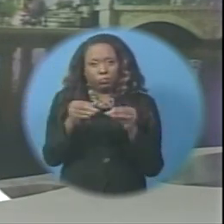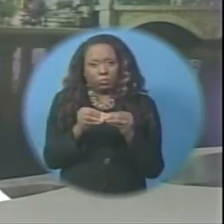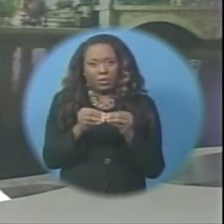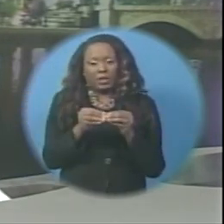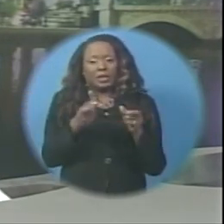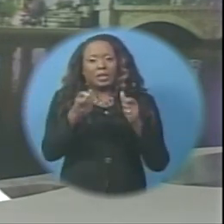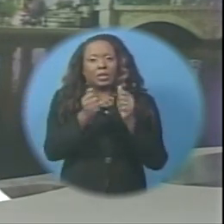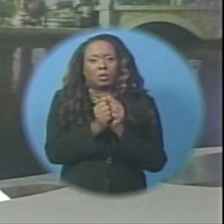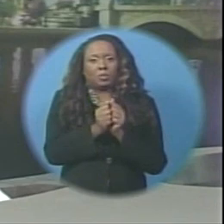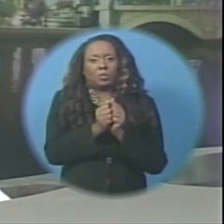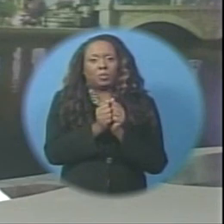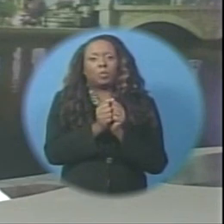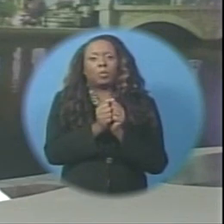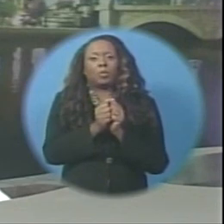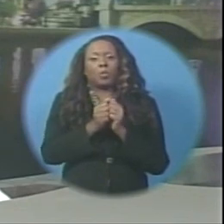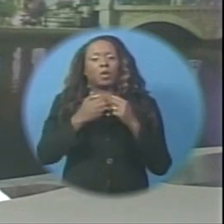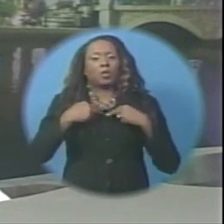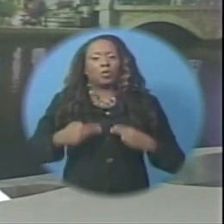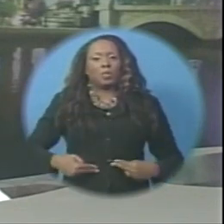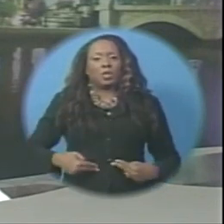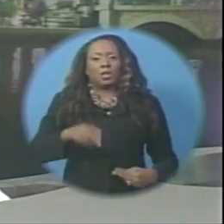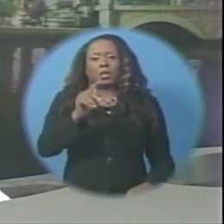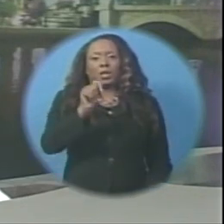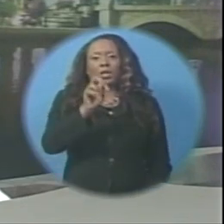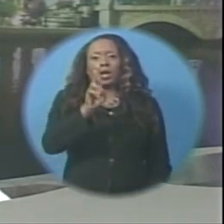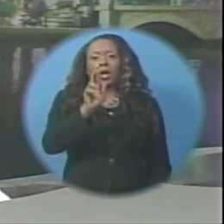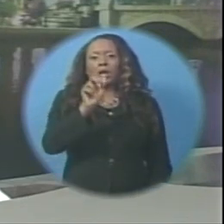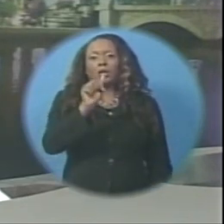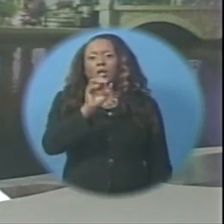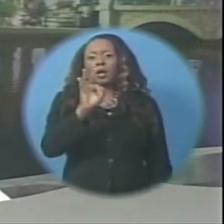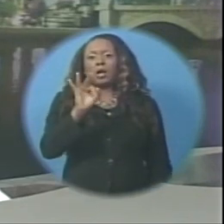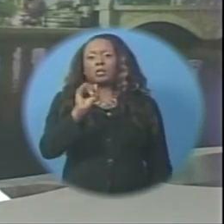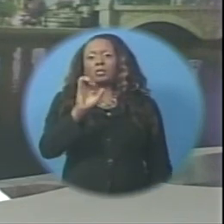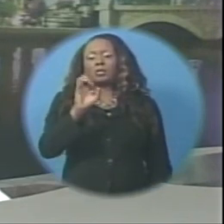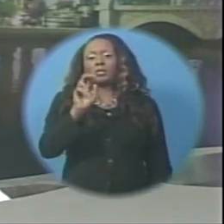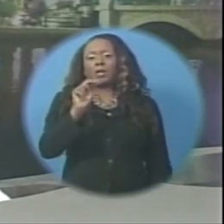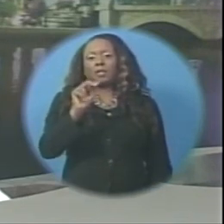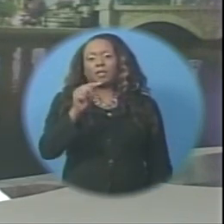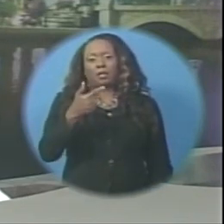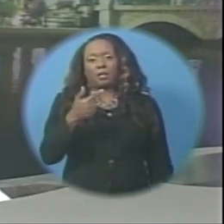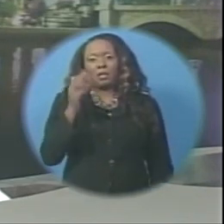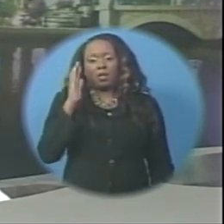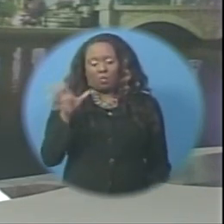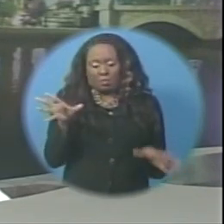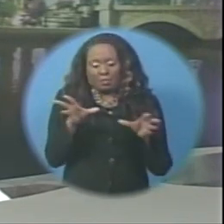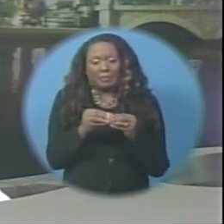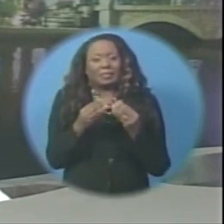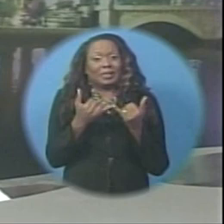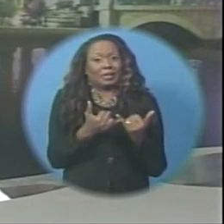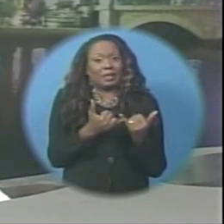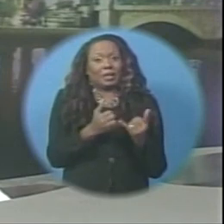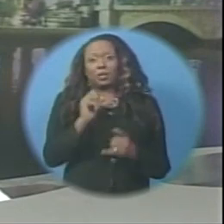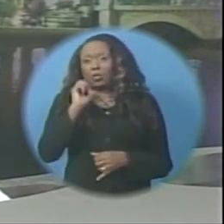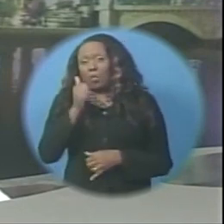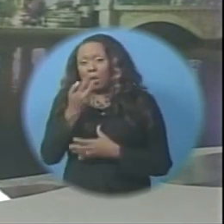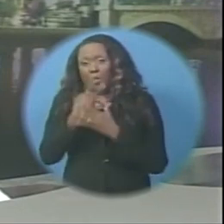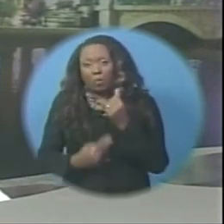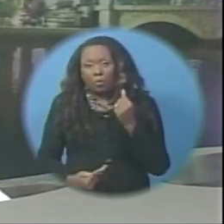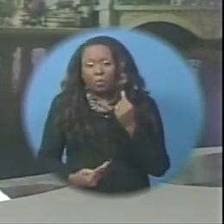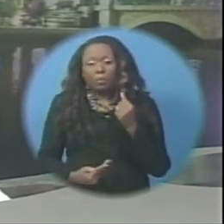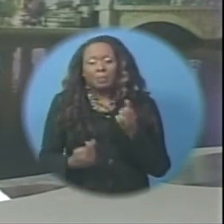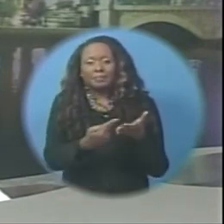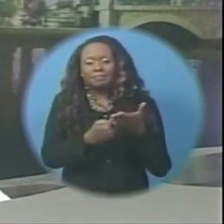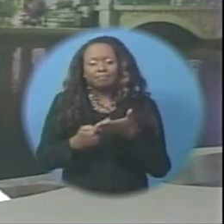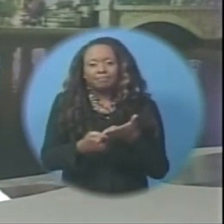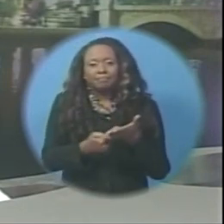human trafficking. The U.S. State Department says delegations from both countries will meet today and tomorrow to discuss the issue. The